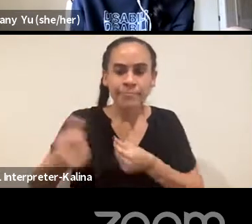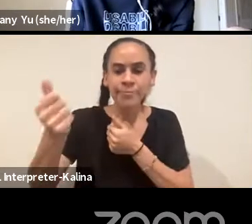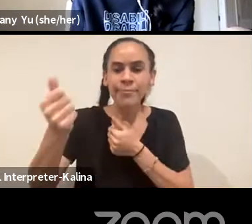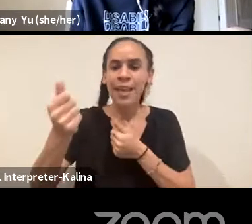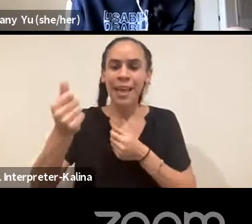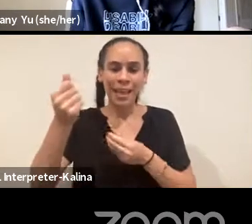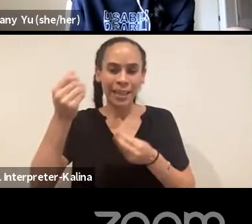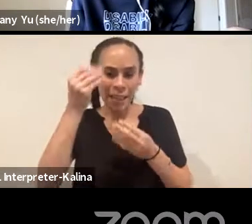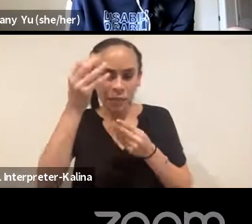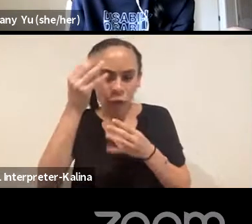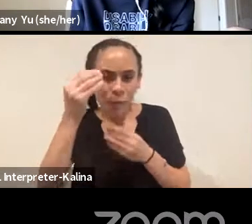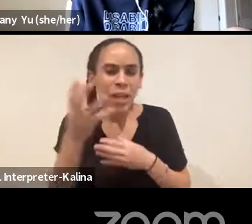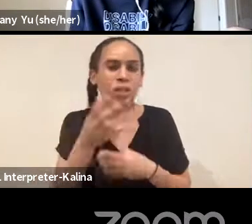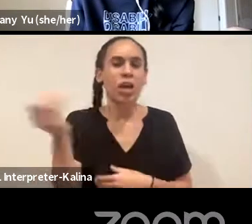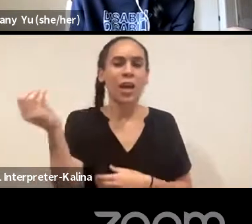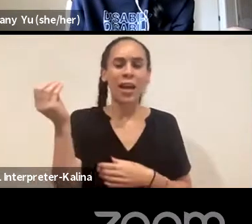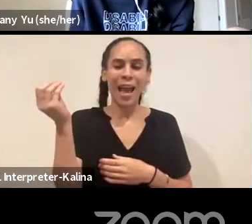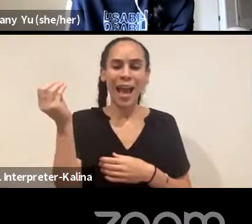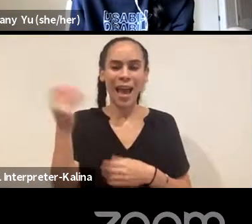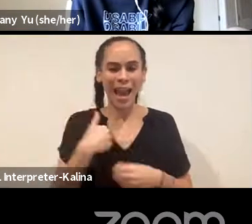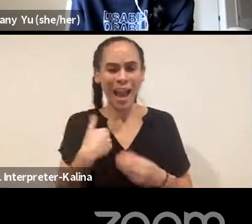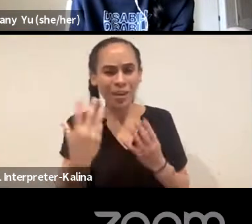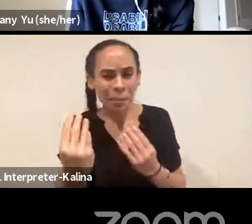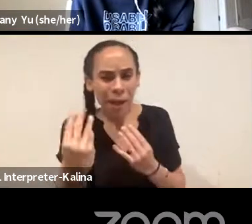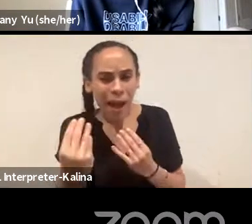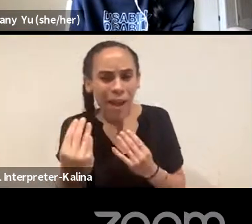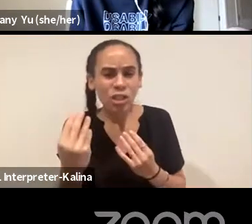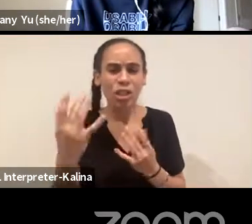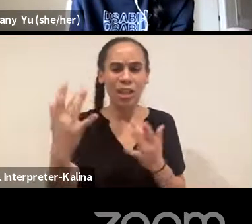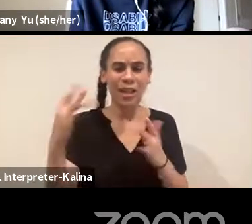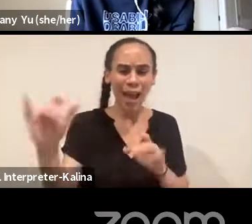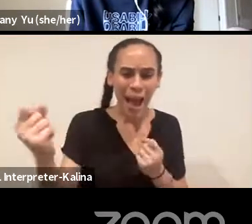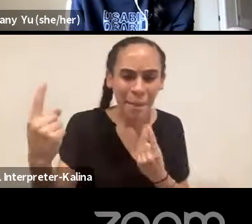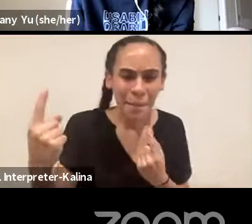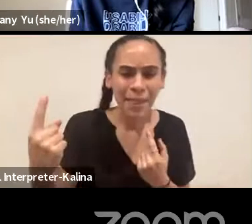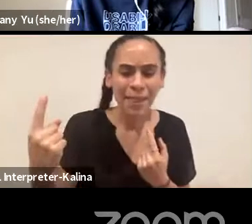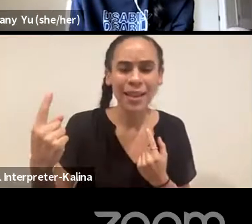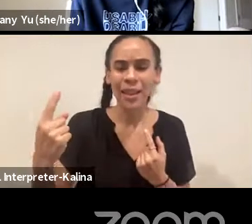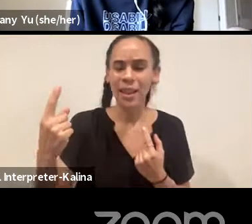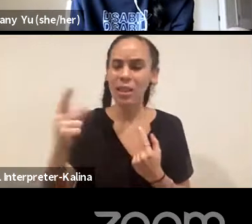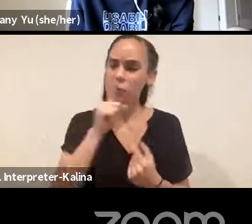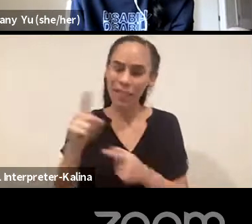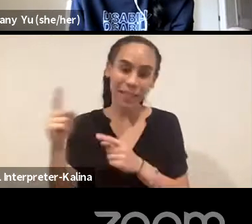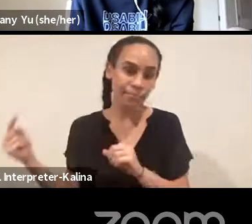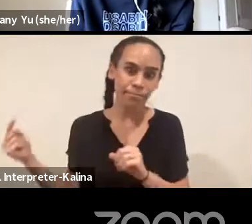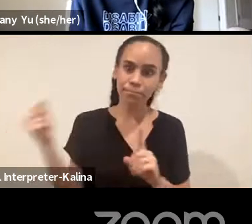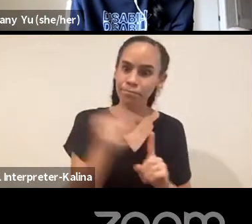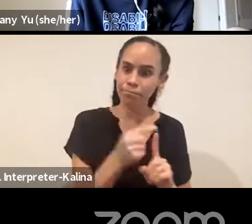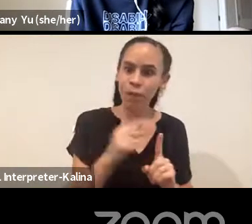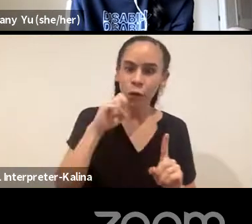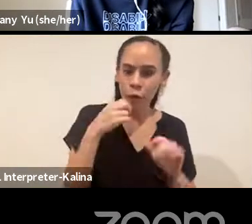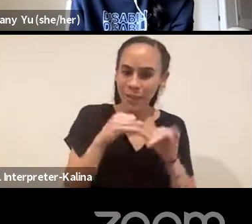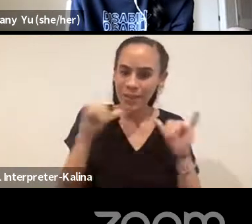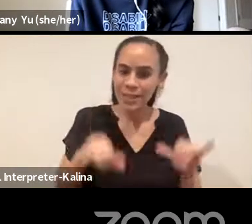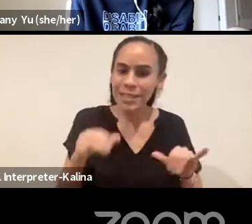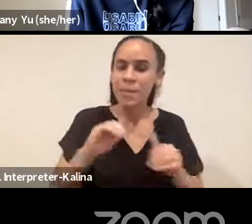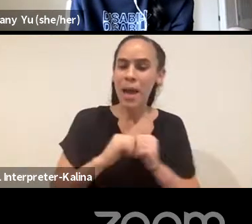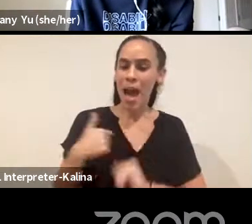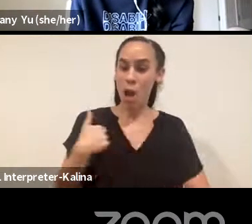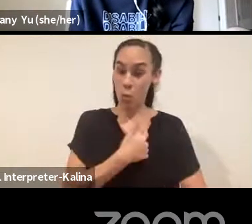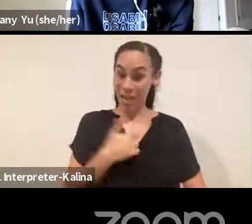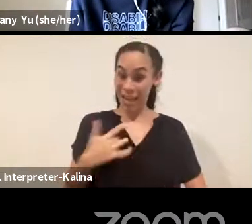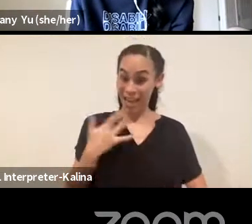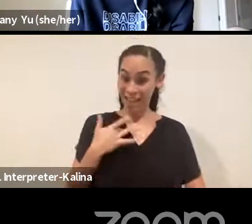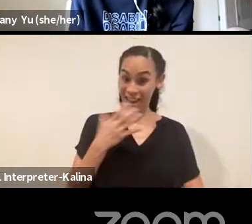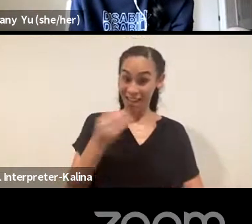we can exercise compassion and empathy. Like all of this goes back to our nervous systems and how we feel and